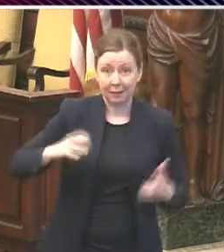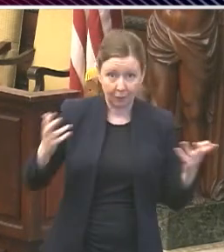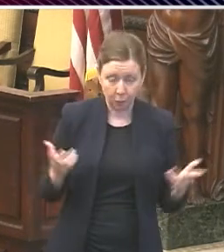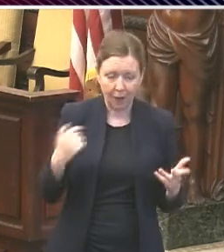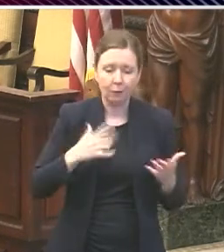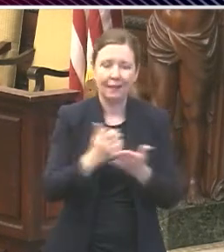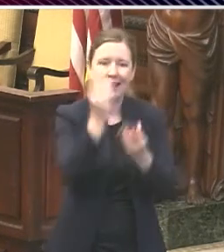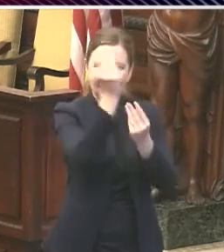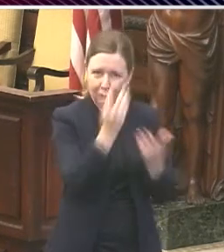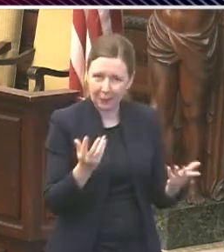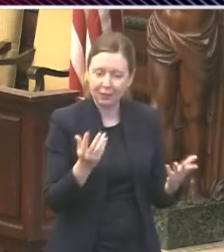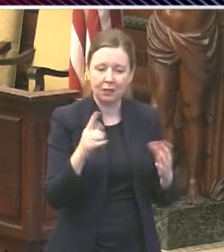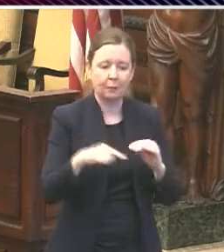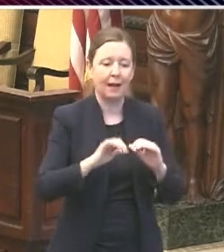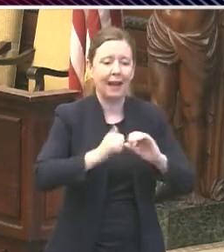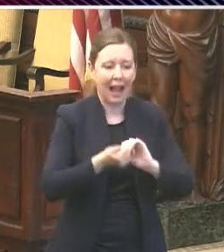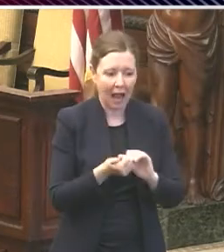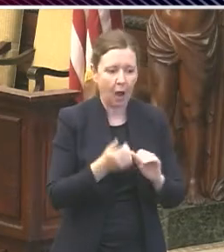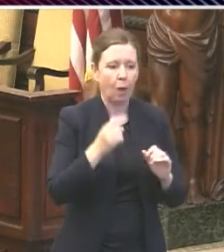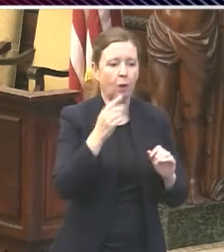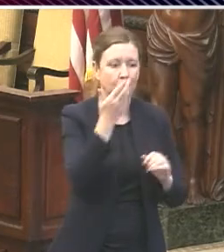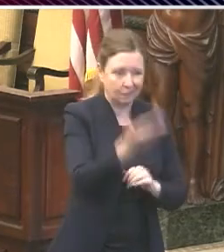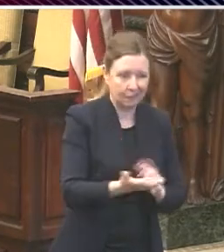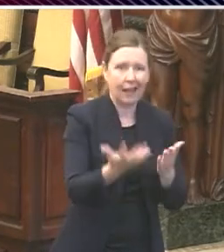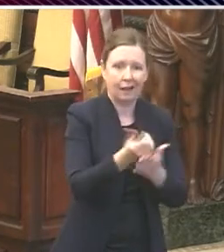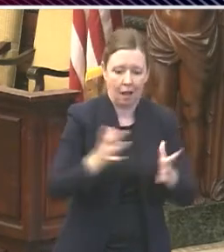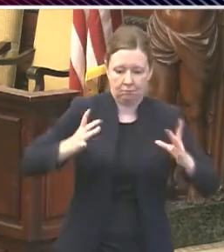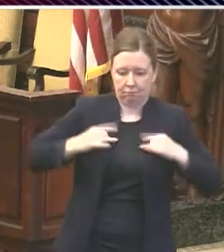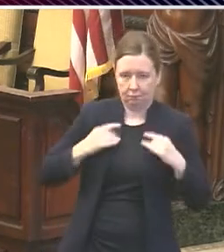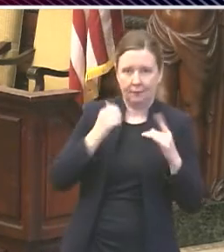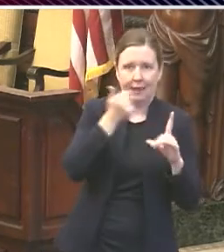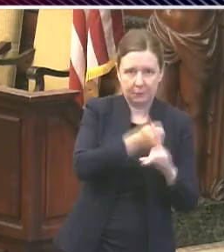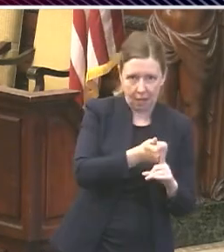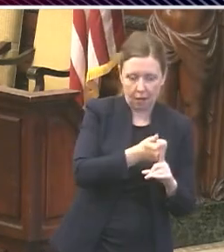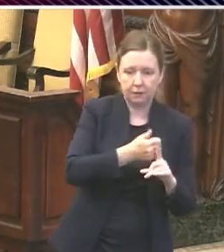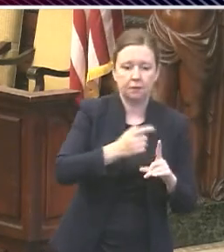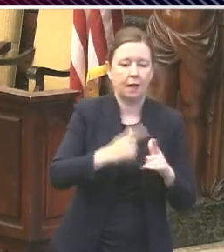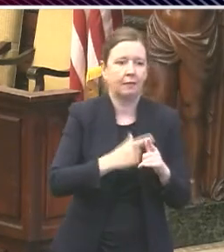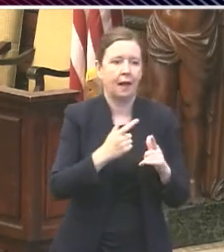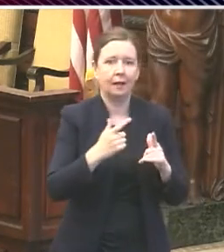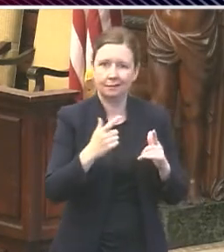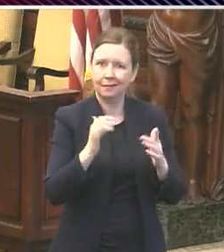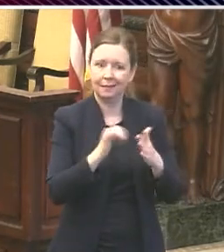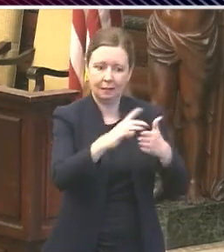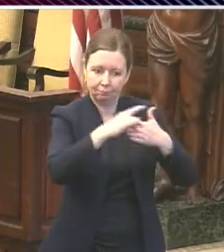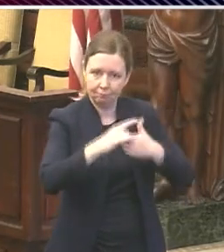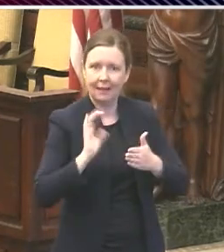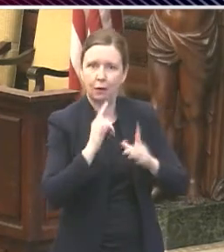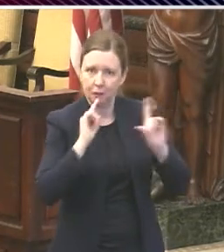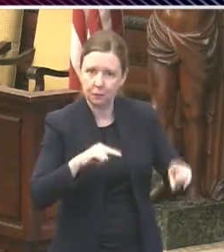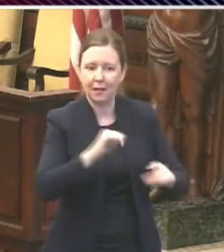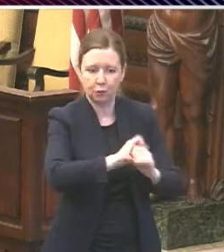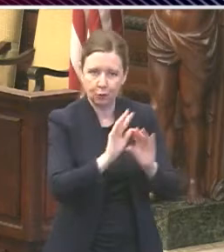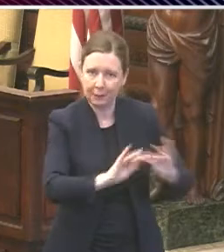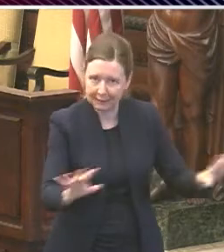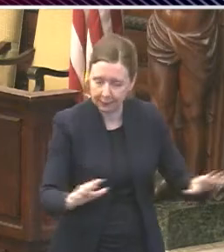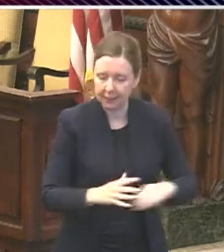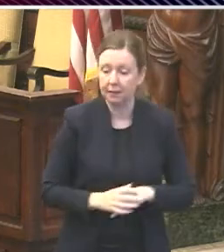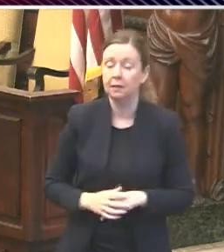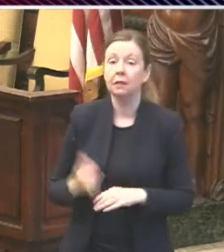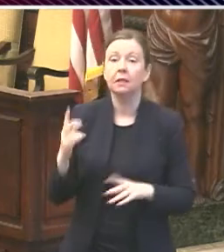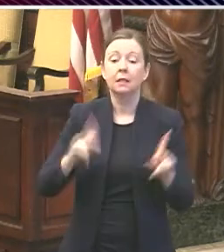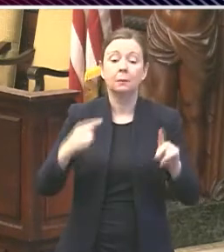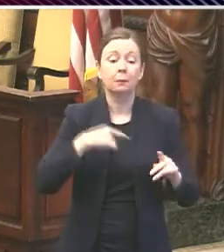from the cases about how they might have been exposed, which can help guide us as far as our overall response to the pandemic. Of the cases that we